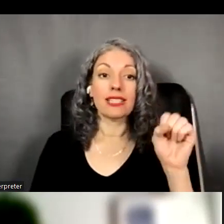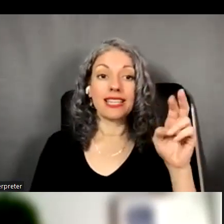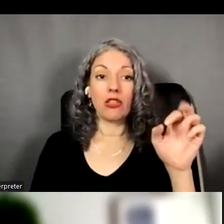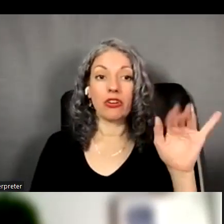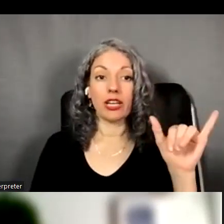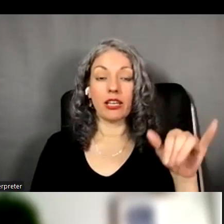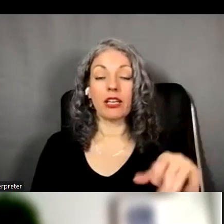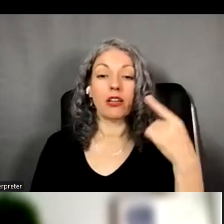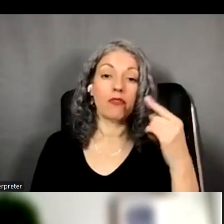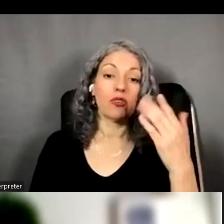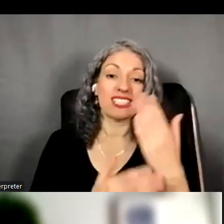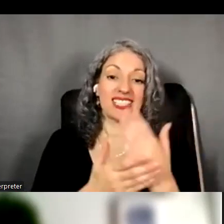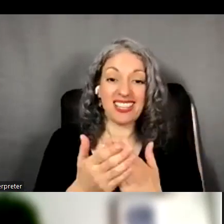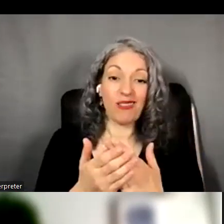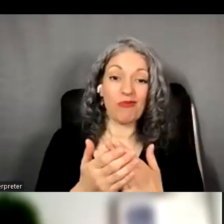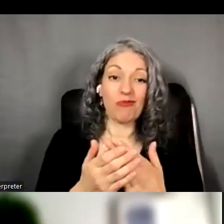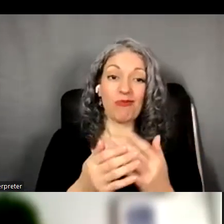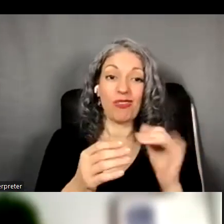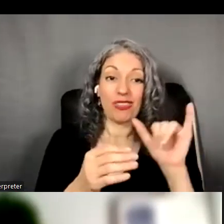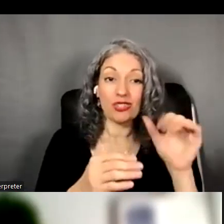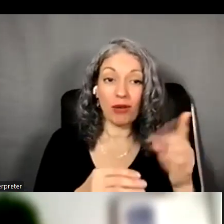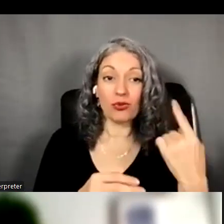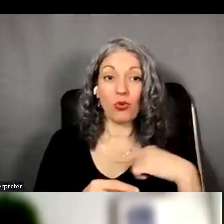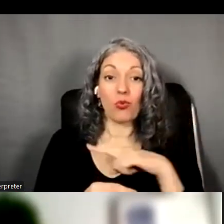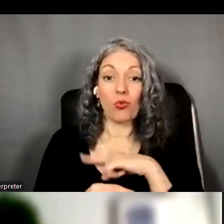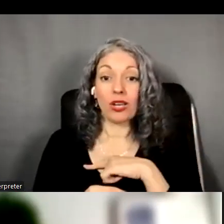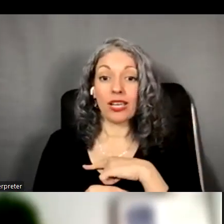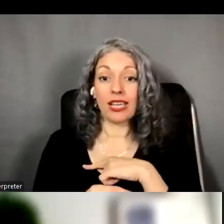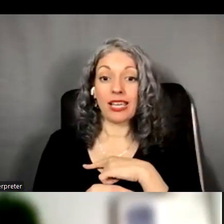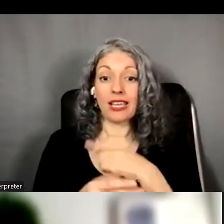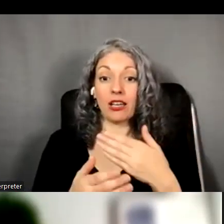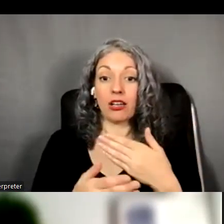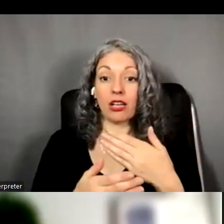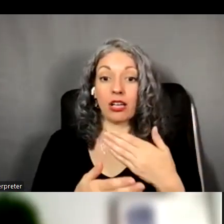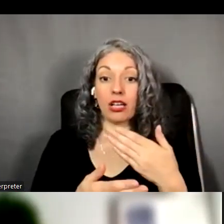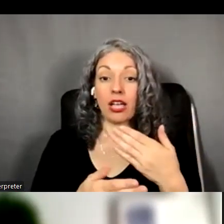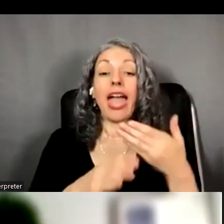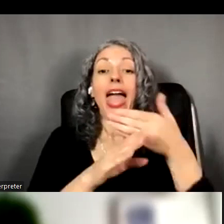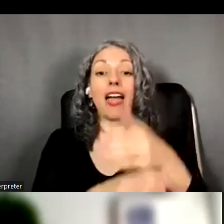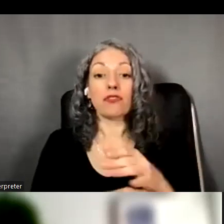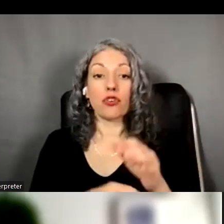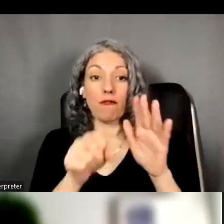of the positions, we actually ask for full salary for 18 months.